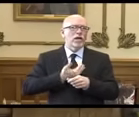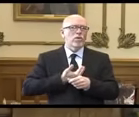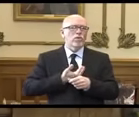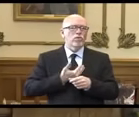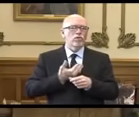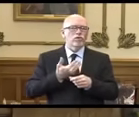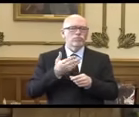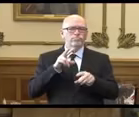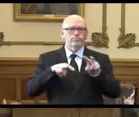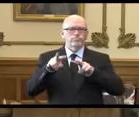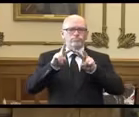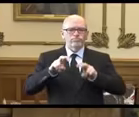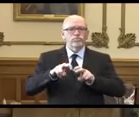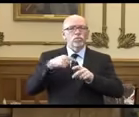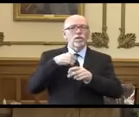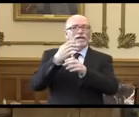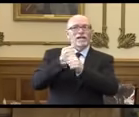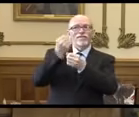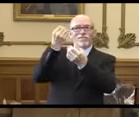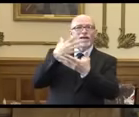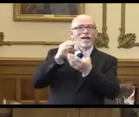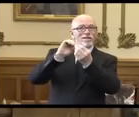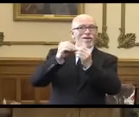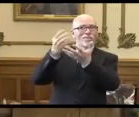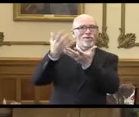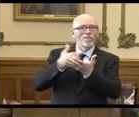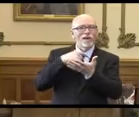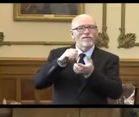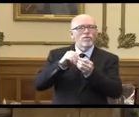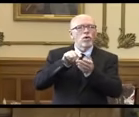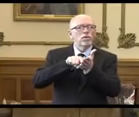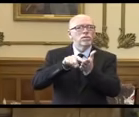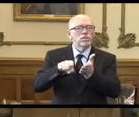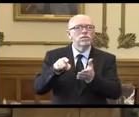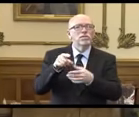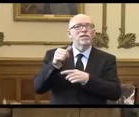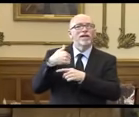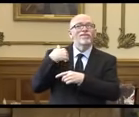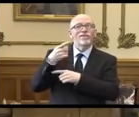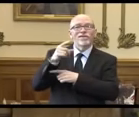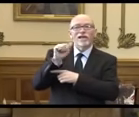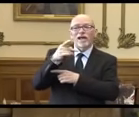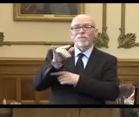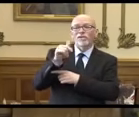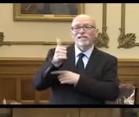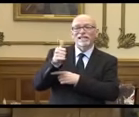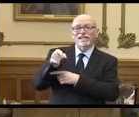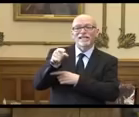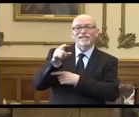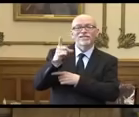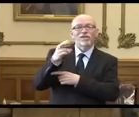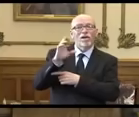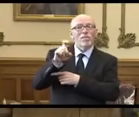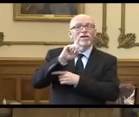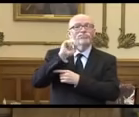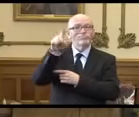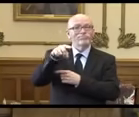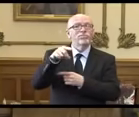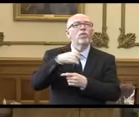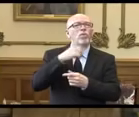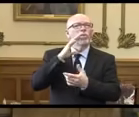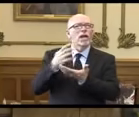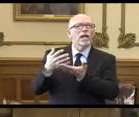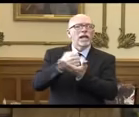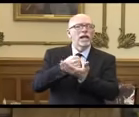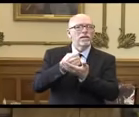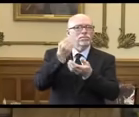at the data that's come through after the executive order from Dr. Box on April 10th is to make sure that we collect that data in a way that makes